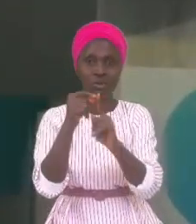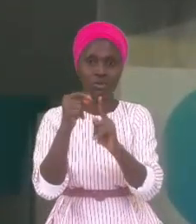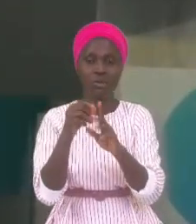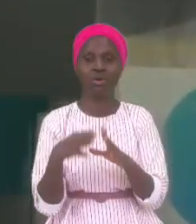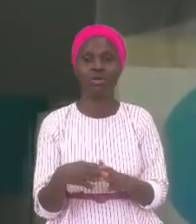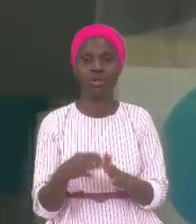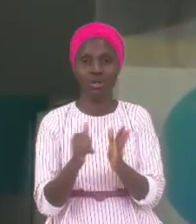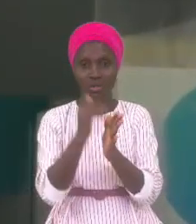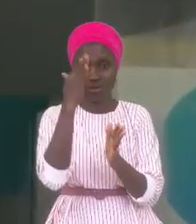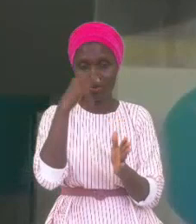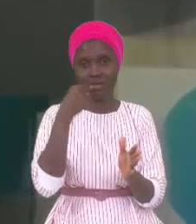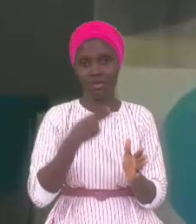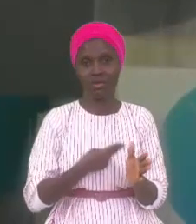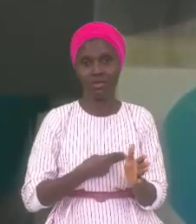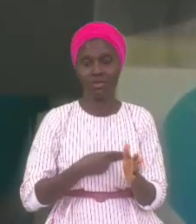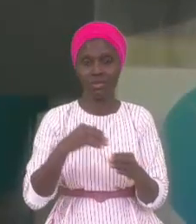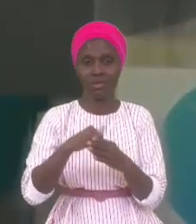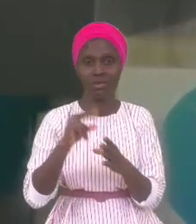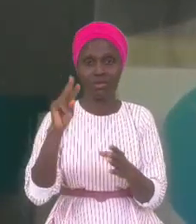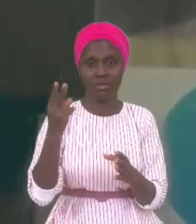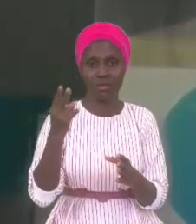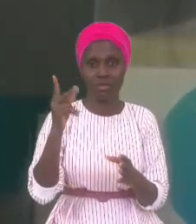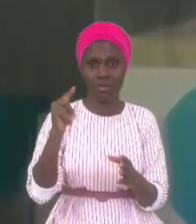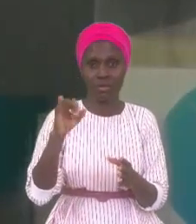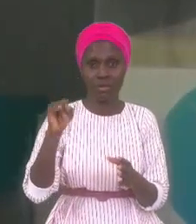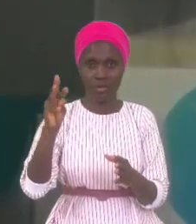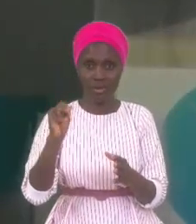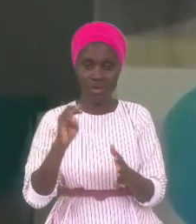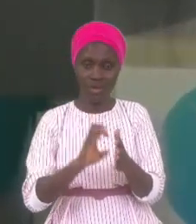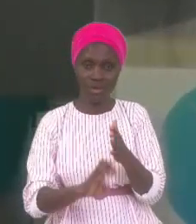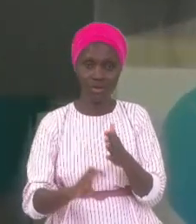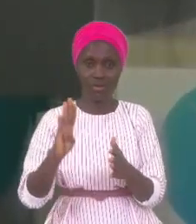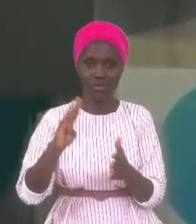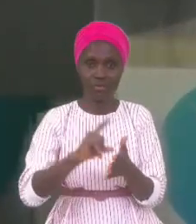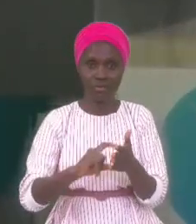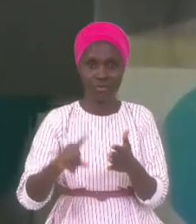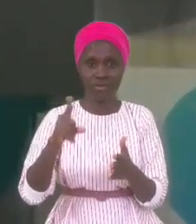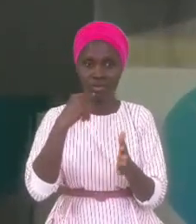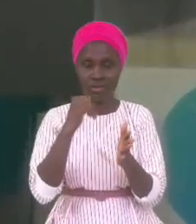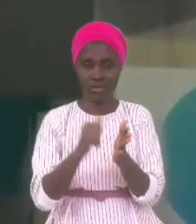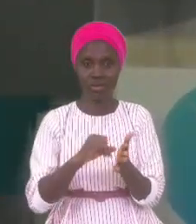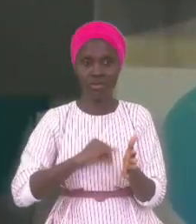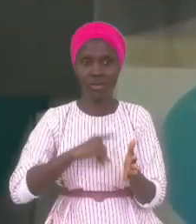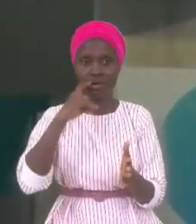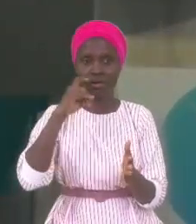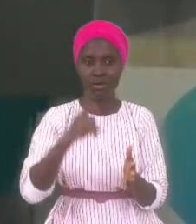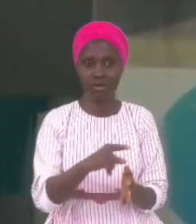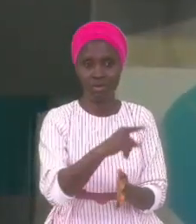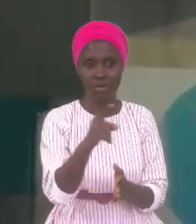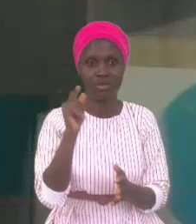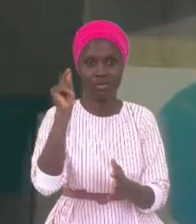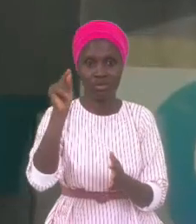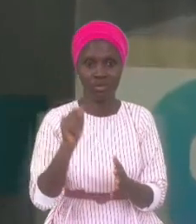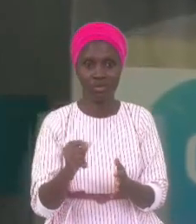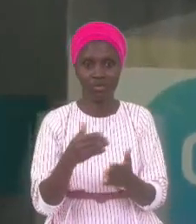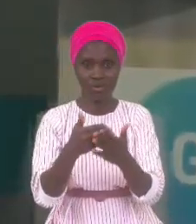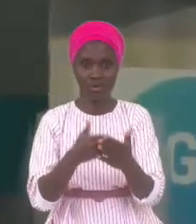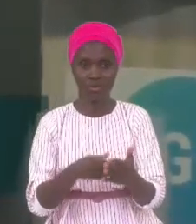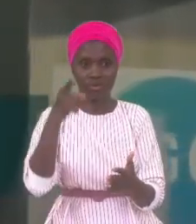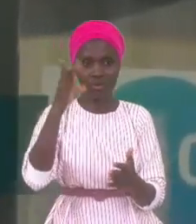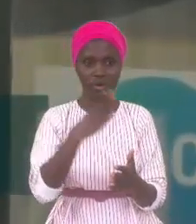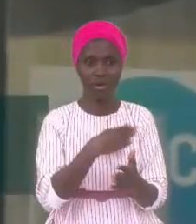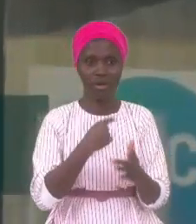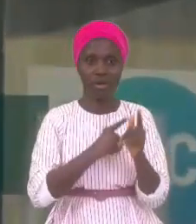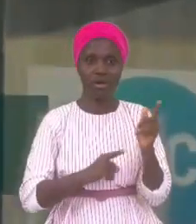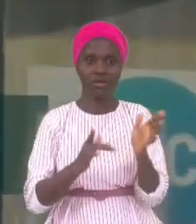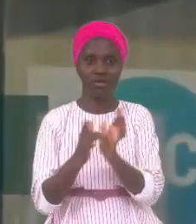tells us in 2 Timothy chapter 4, reading from verse 1, I charge thee therefore before God and the Lord Jesus